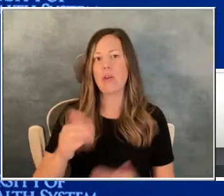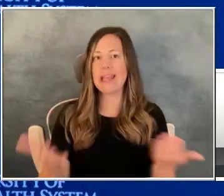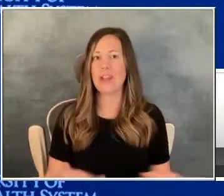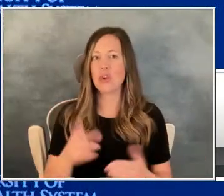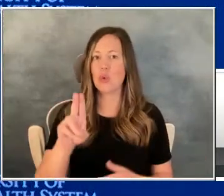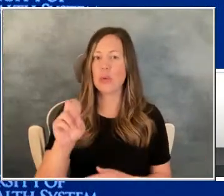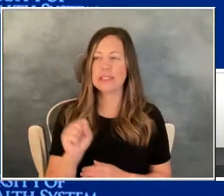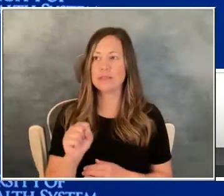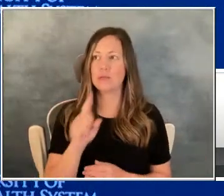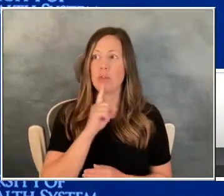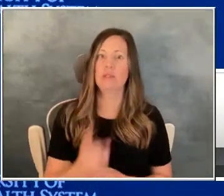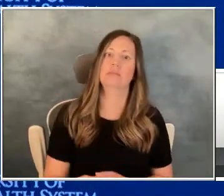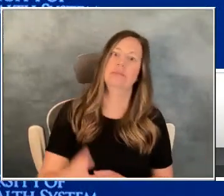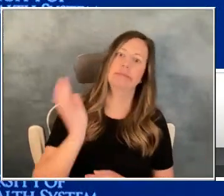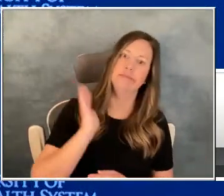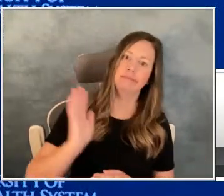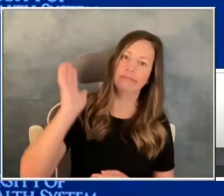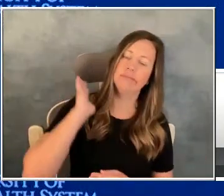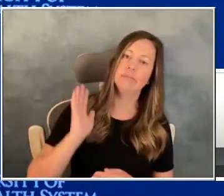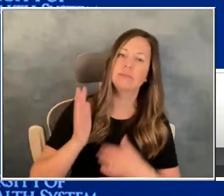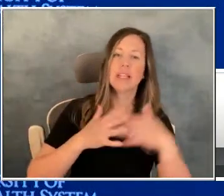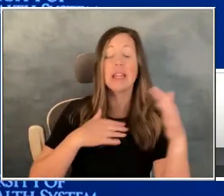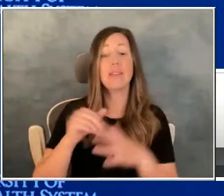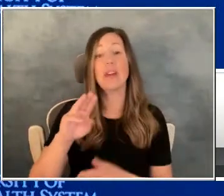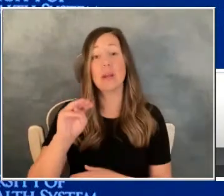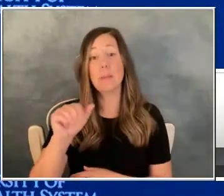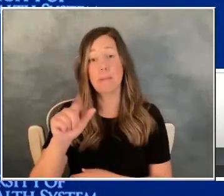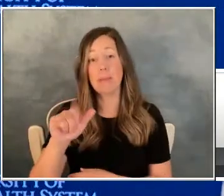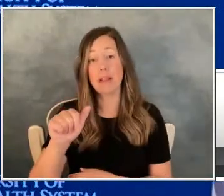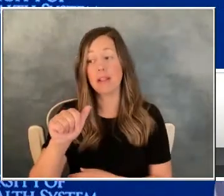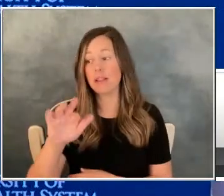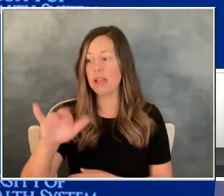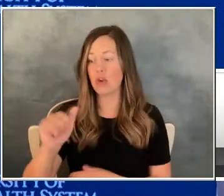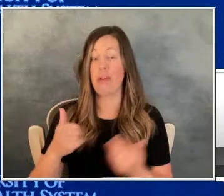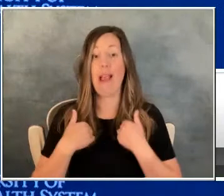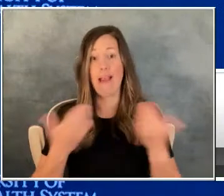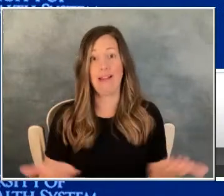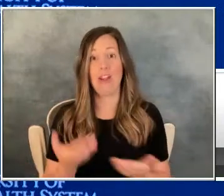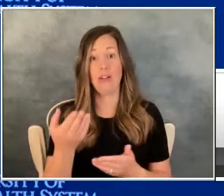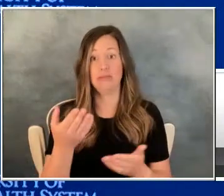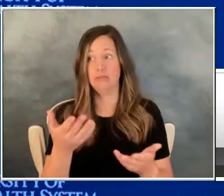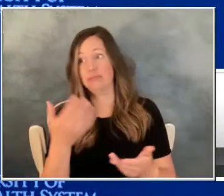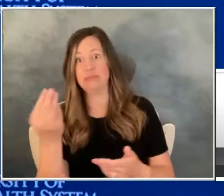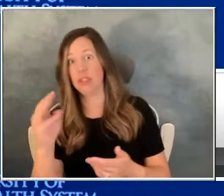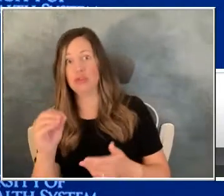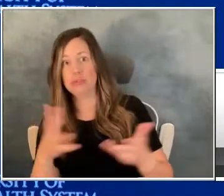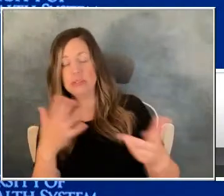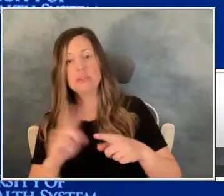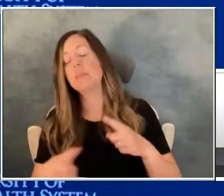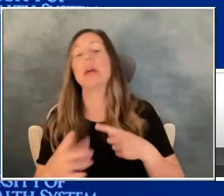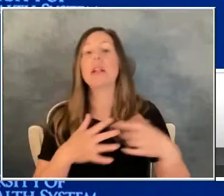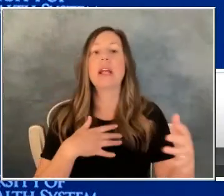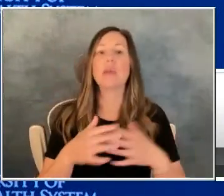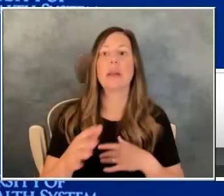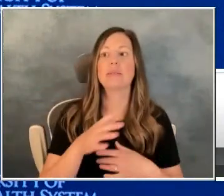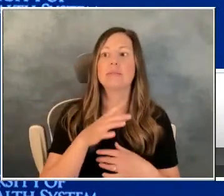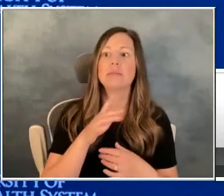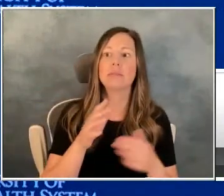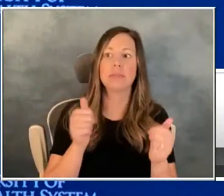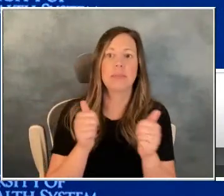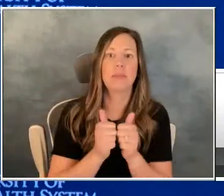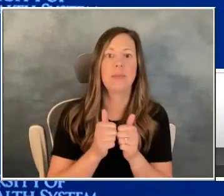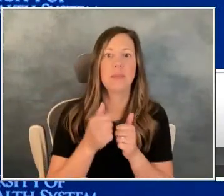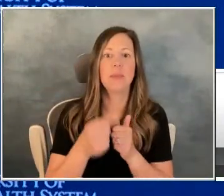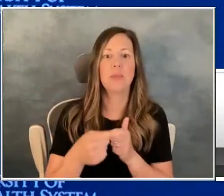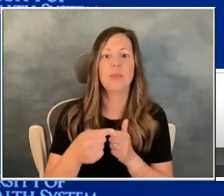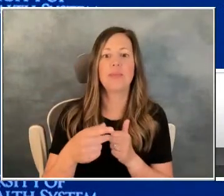know, way back when, there's even been malaria in Missouri. Again, these are quite some time ago with the advent of a public